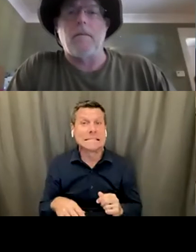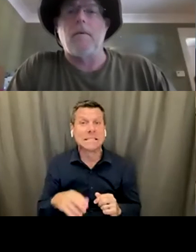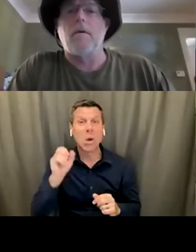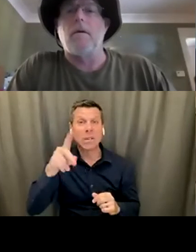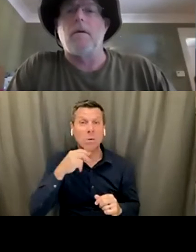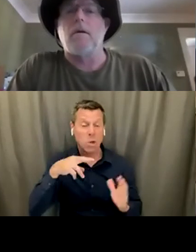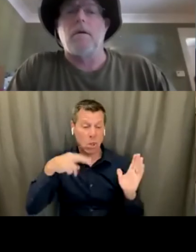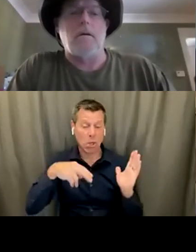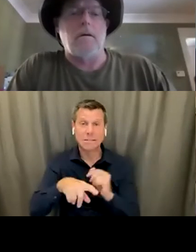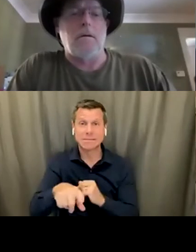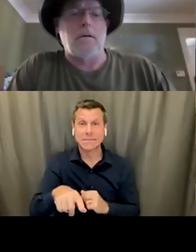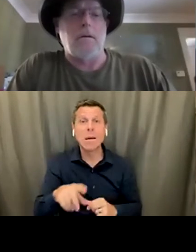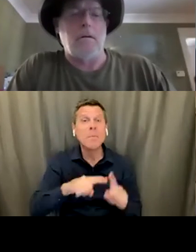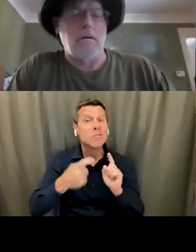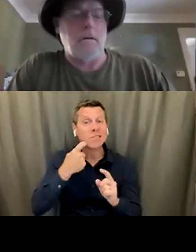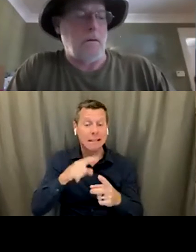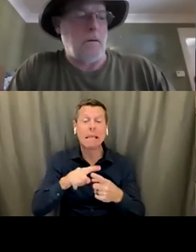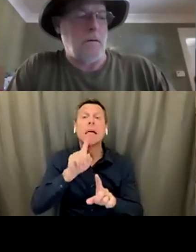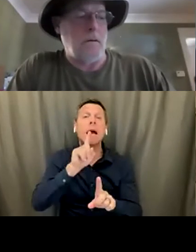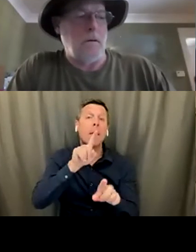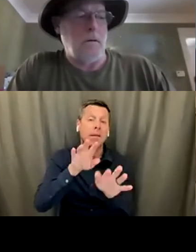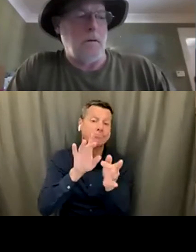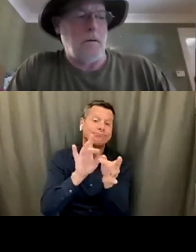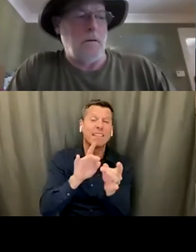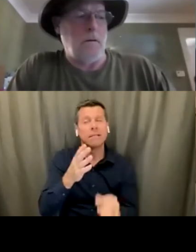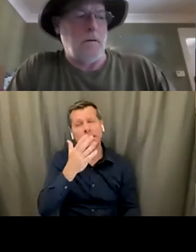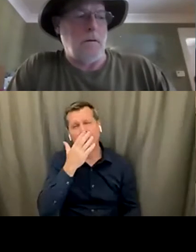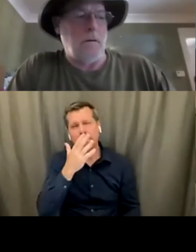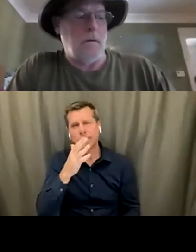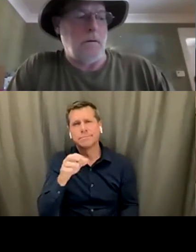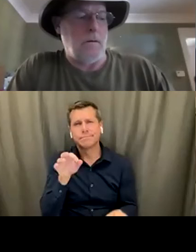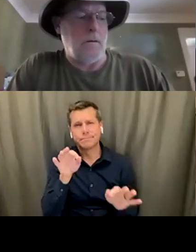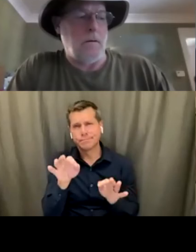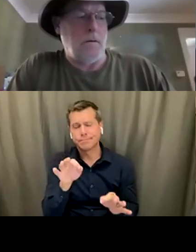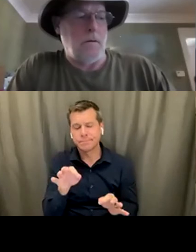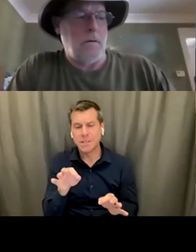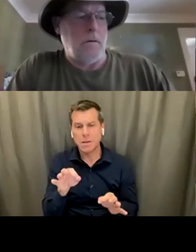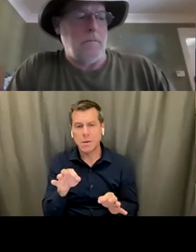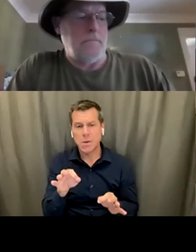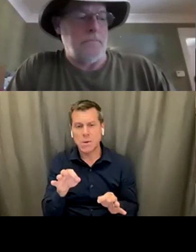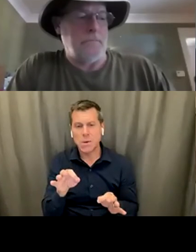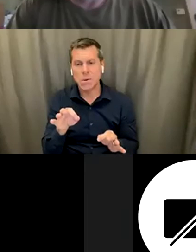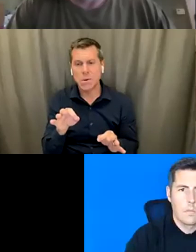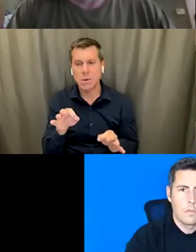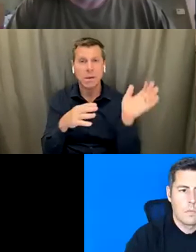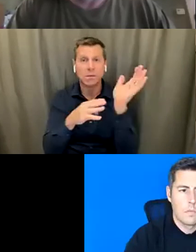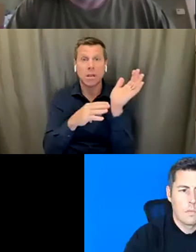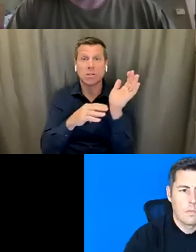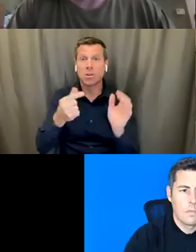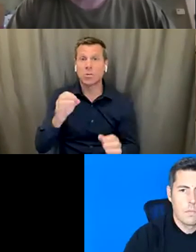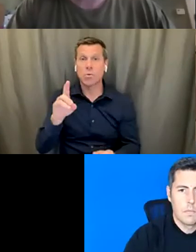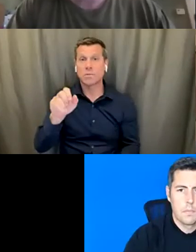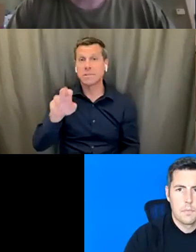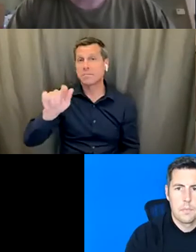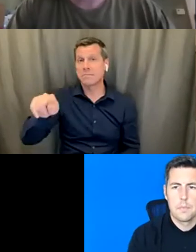me address your comment, Donut. Thank you very much for that comment, because it's very important. Dr. Goldsmith has been very clear about